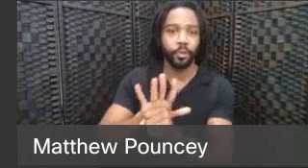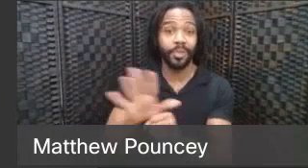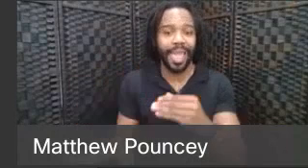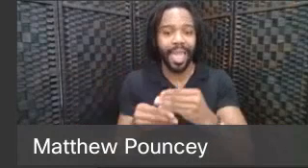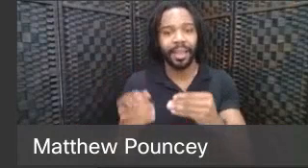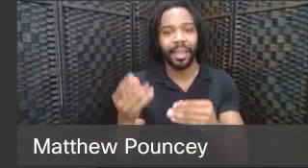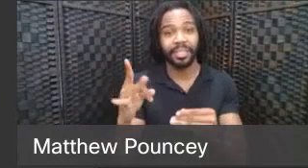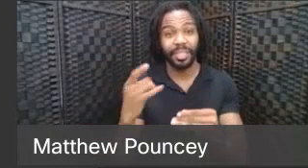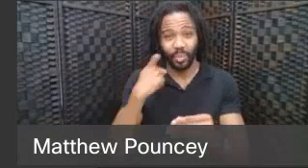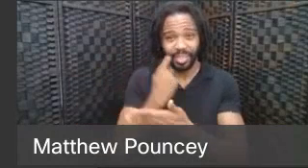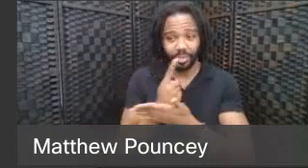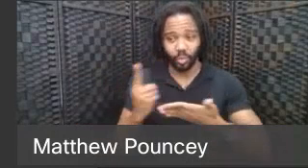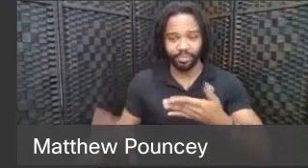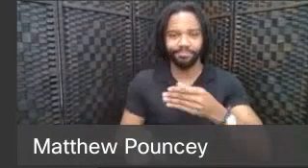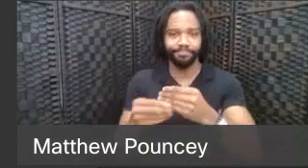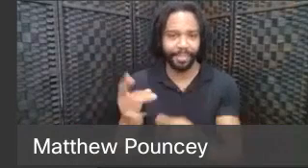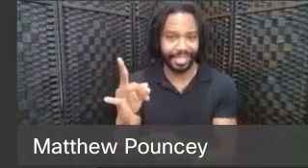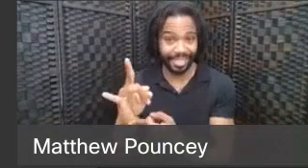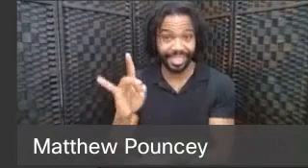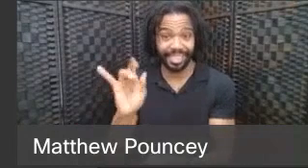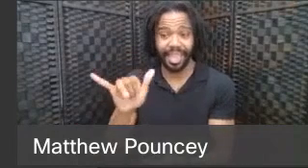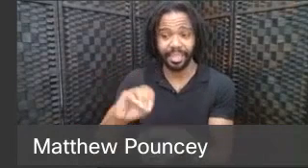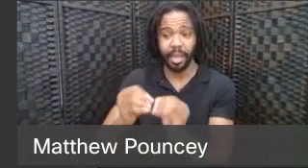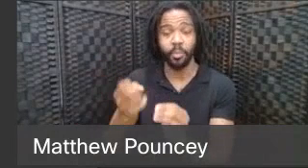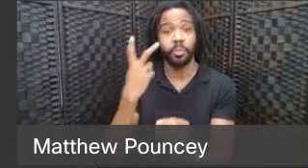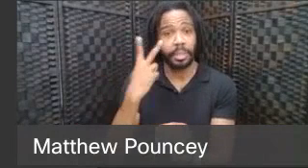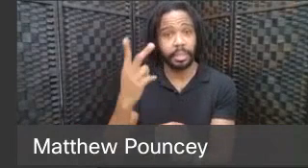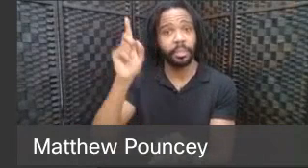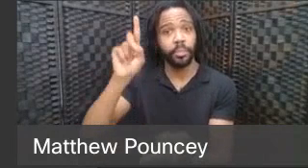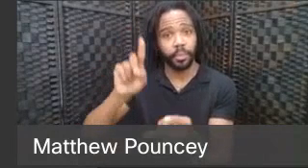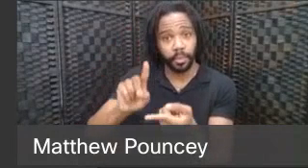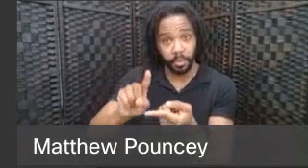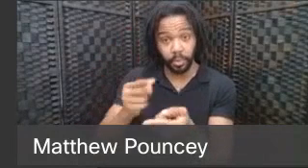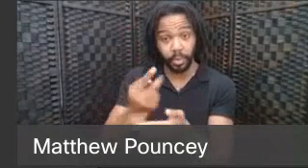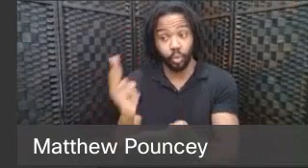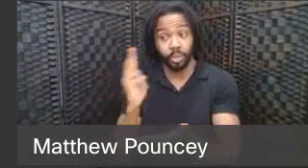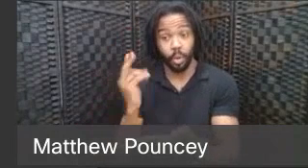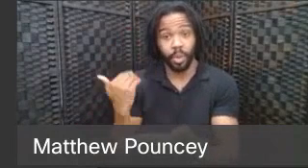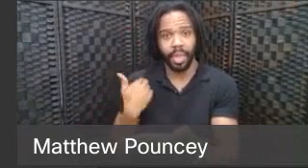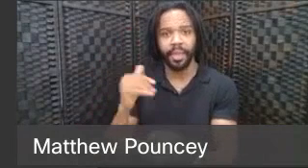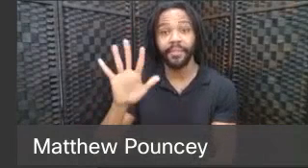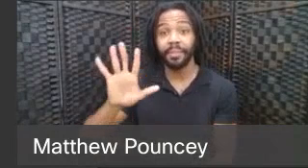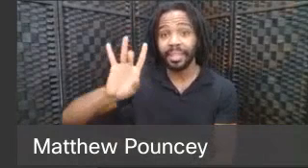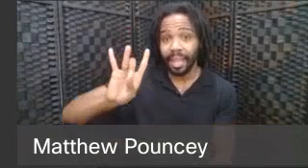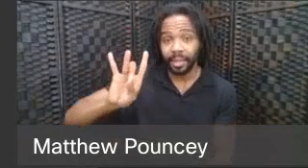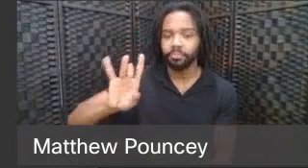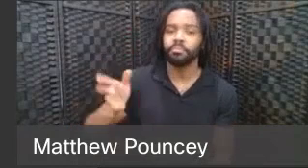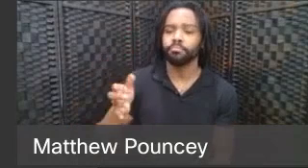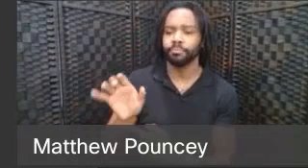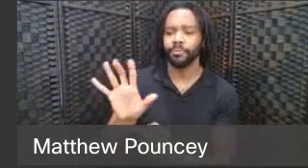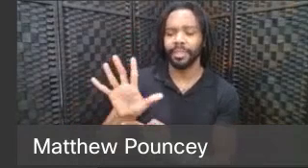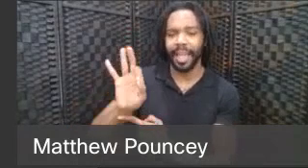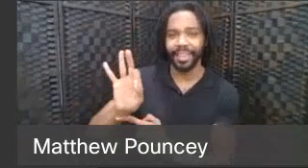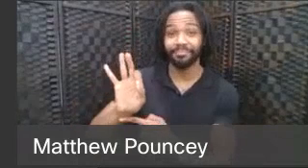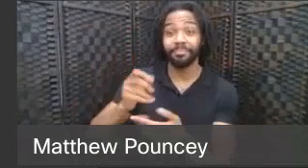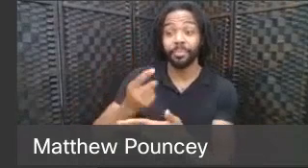past week. That number does seem to be coming down. The prior week, we had added 59. The week before that, it was